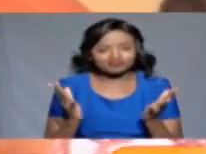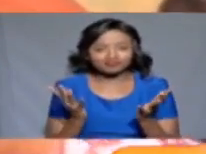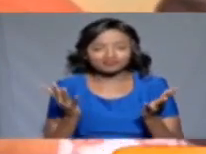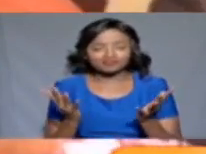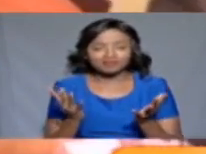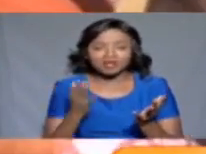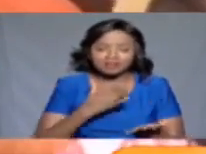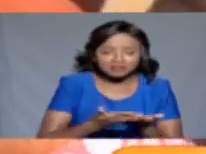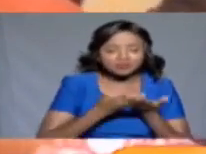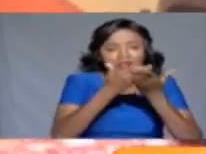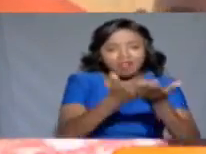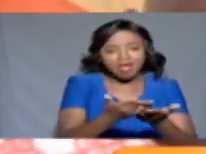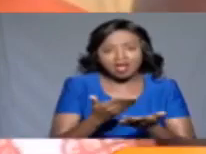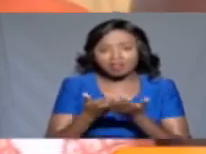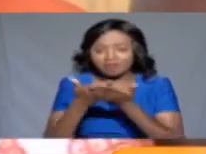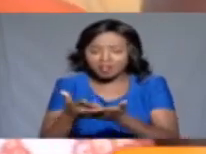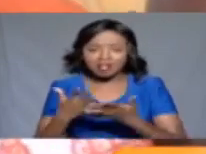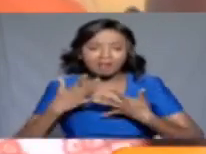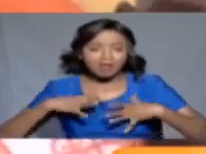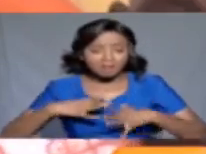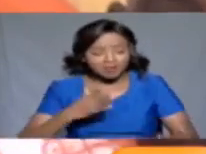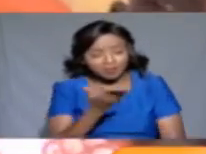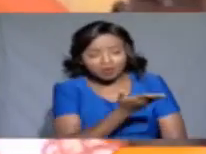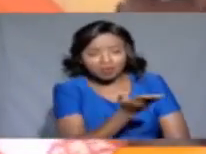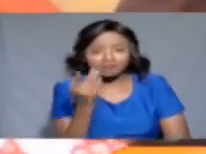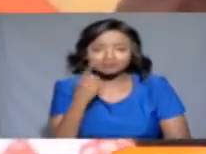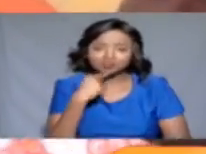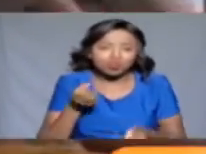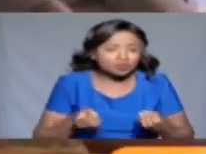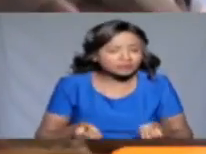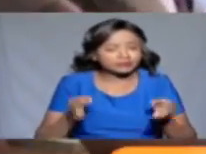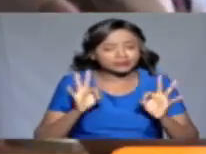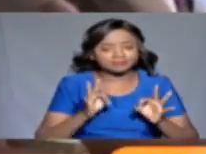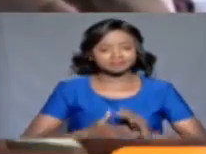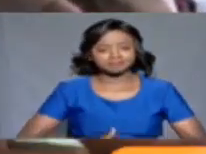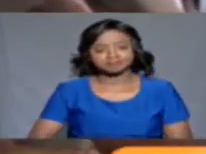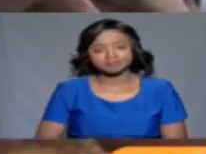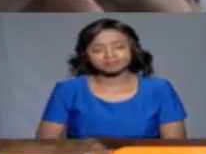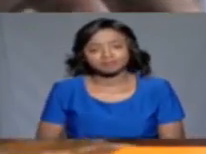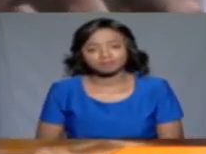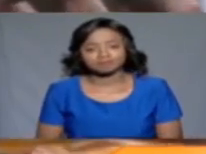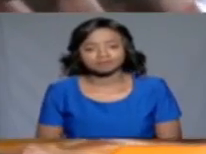wenye kuwasaidia muhtajina, wale ambao kwamba hawajiwezi kimaisha.